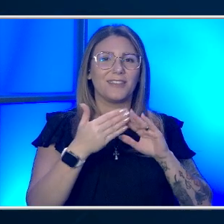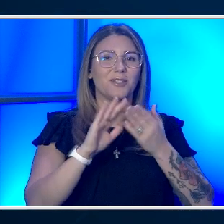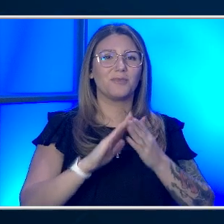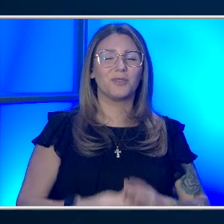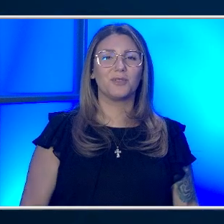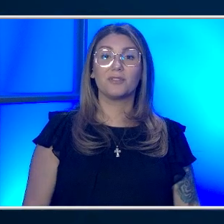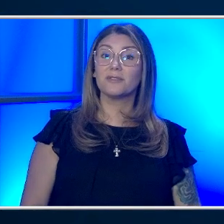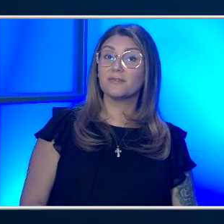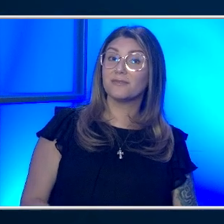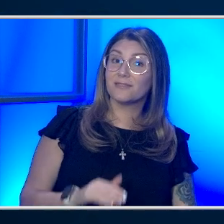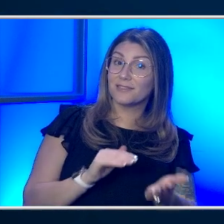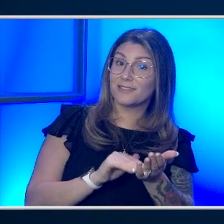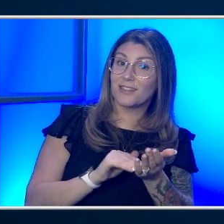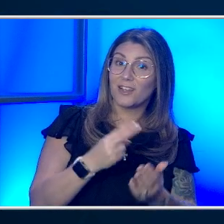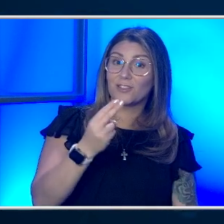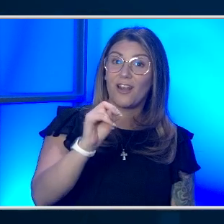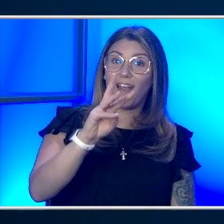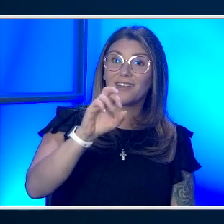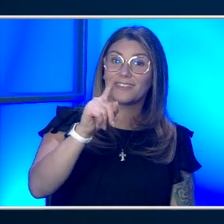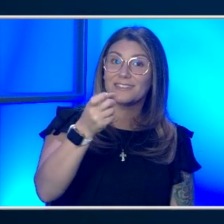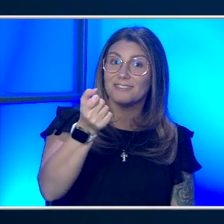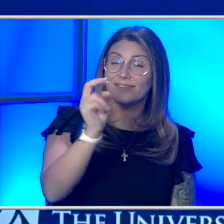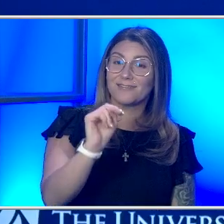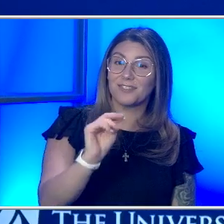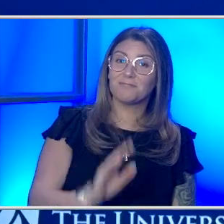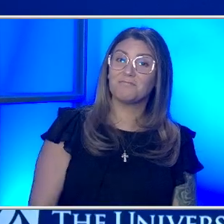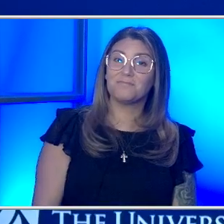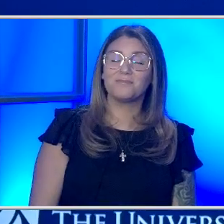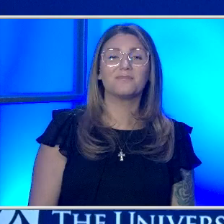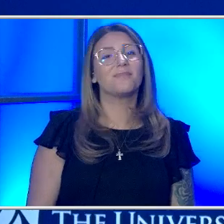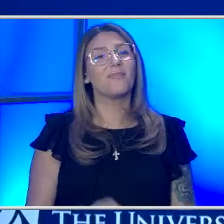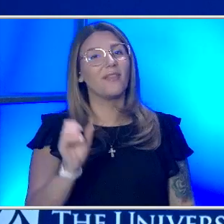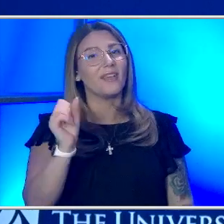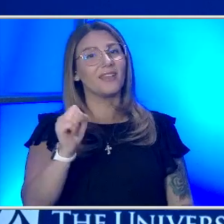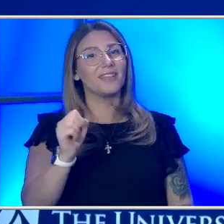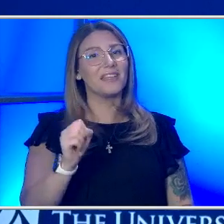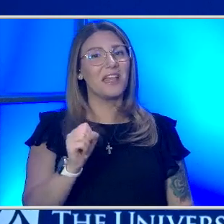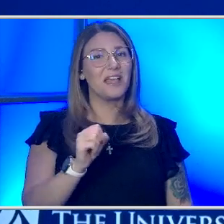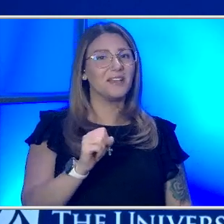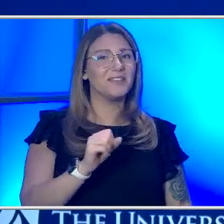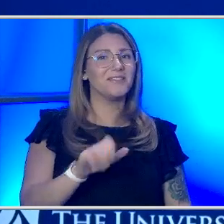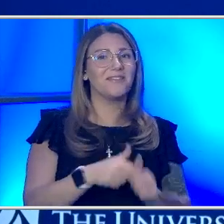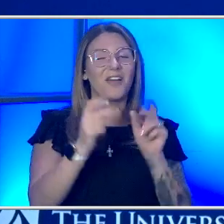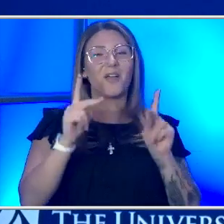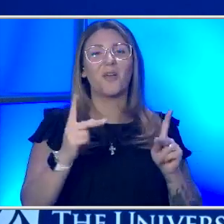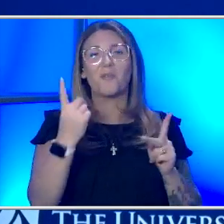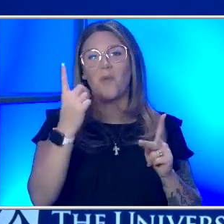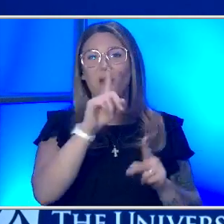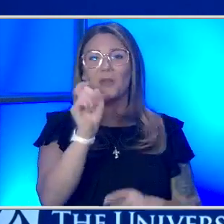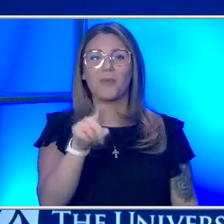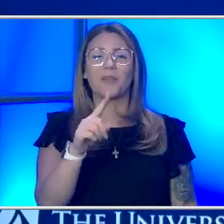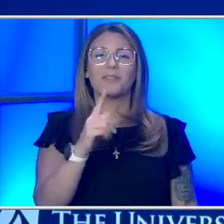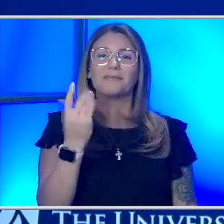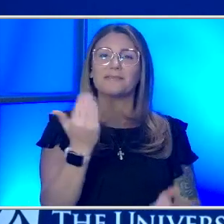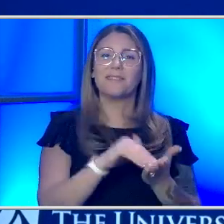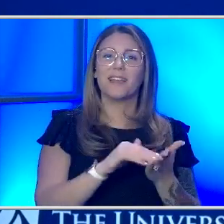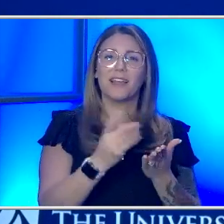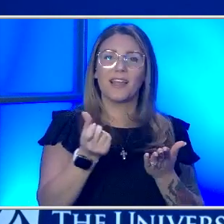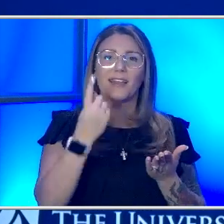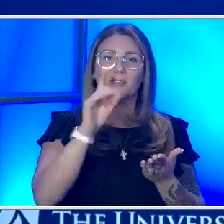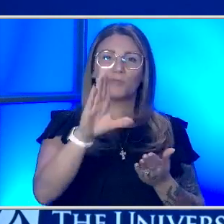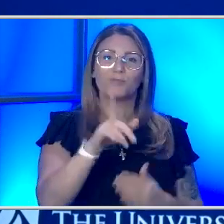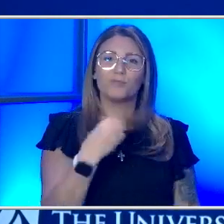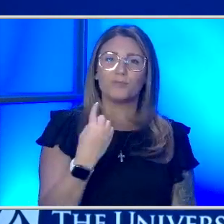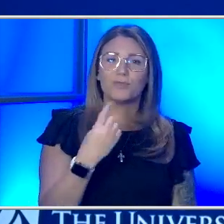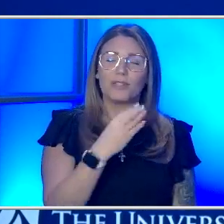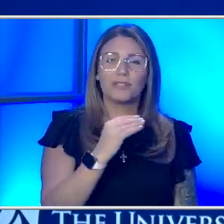final thoughts today? Yeah, I think we'll just kind of play off one of the questions and just, again, understanding your risk, be up to date with your